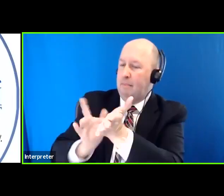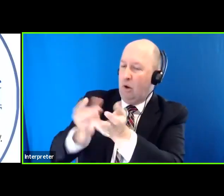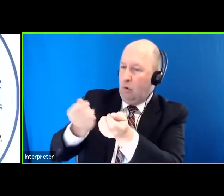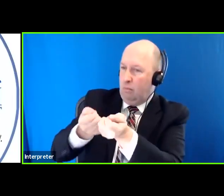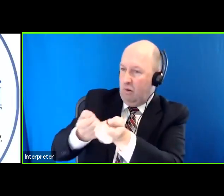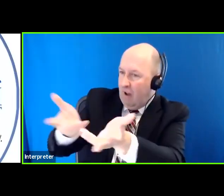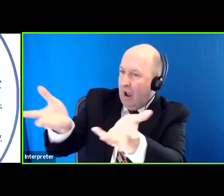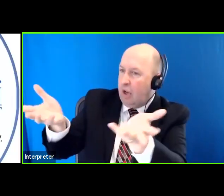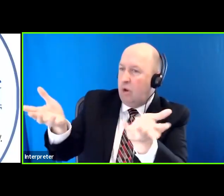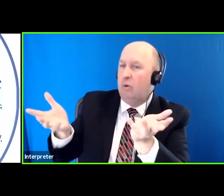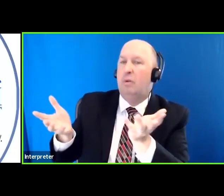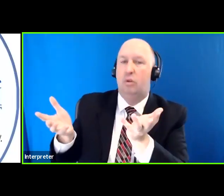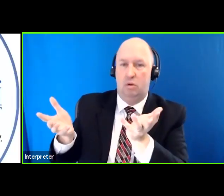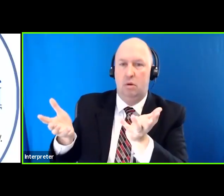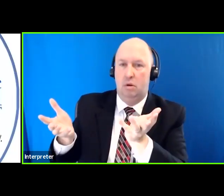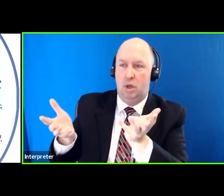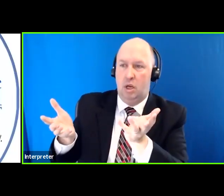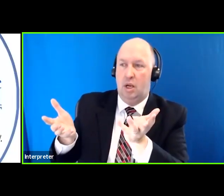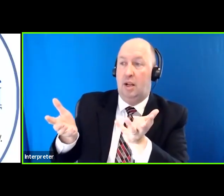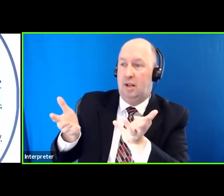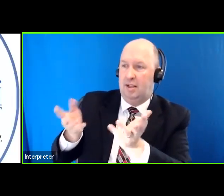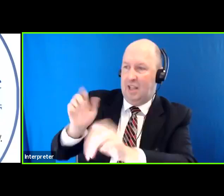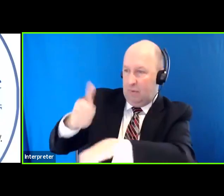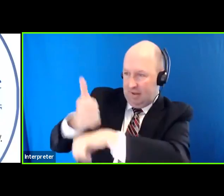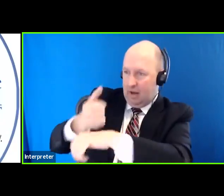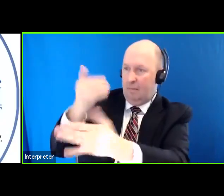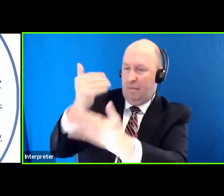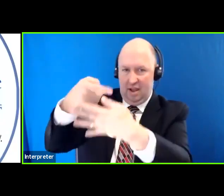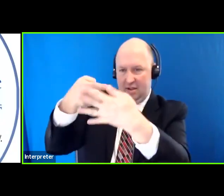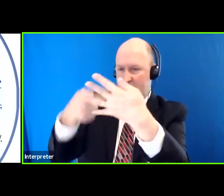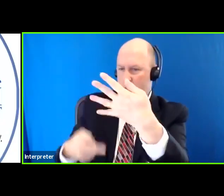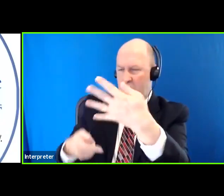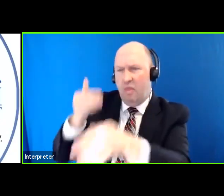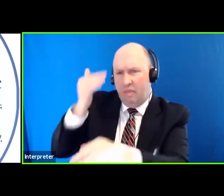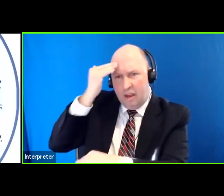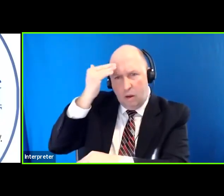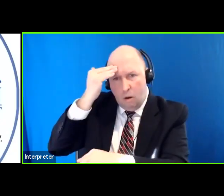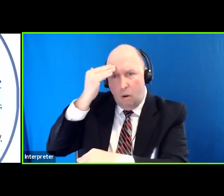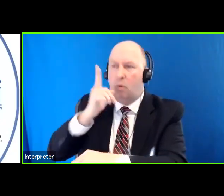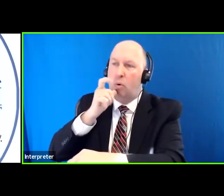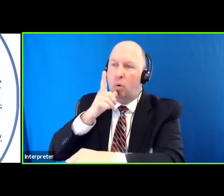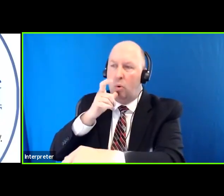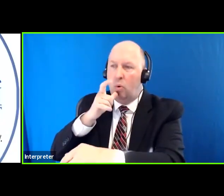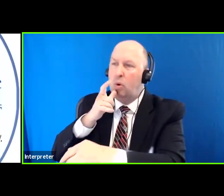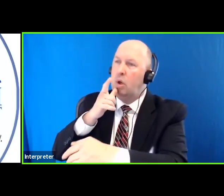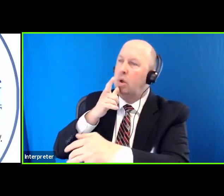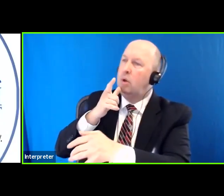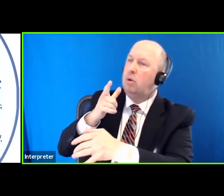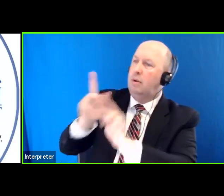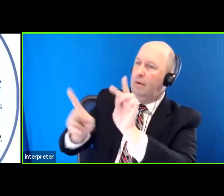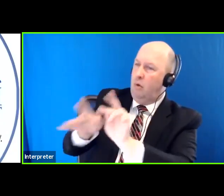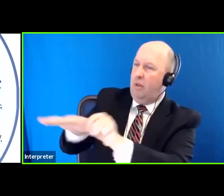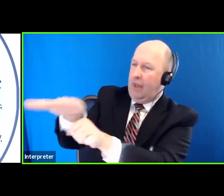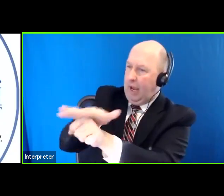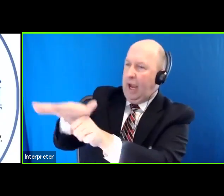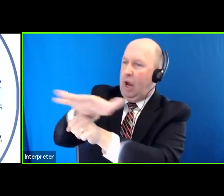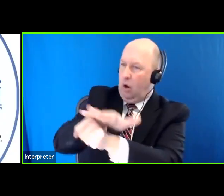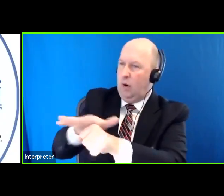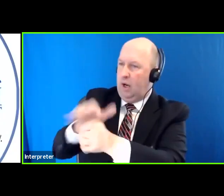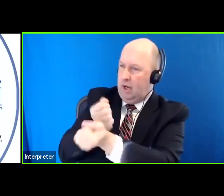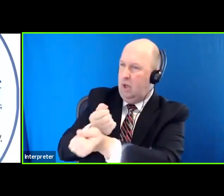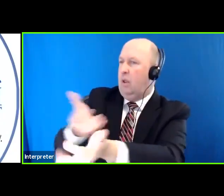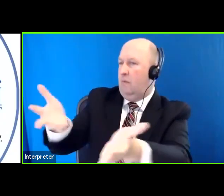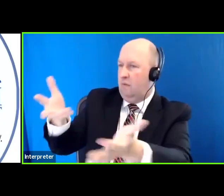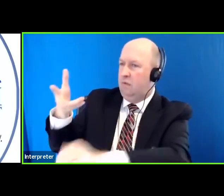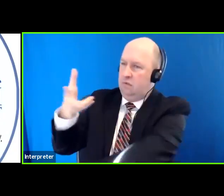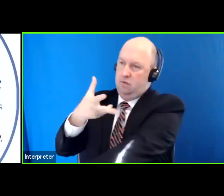again get their own list together, because they know their population that they need to vaccinate if need be. As we go through this